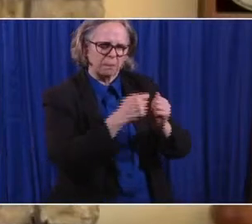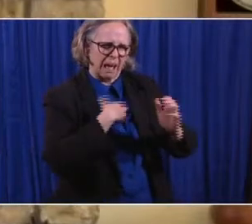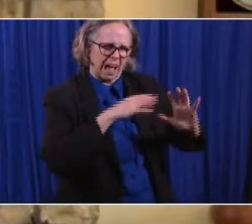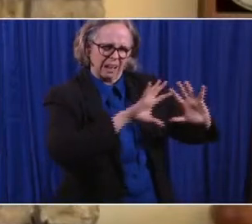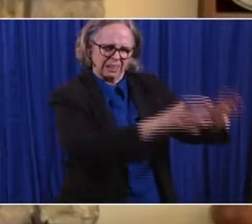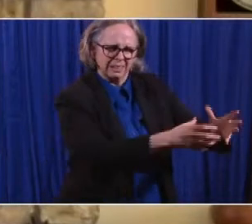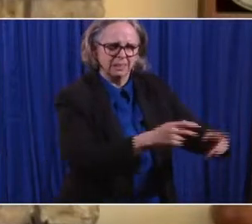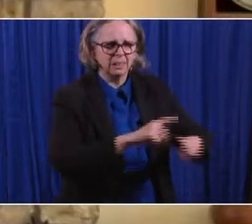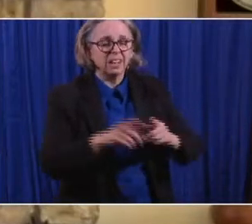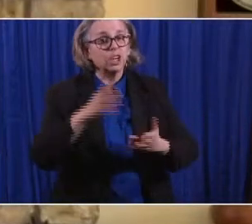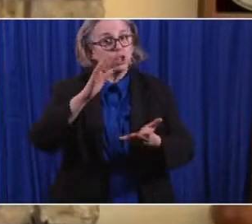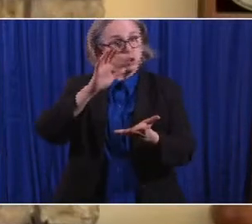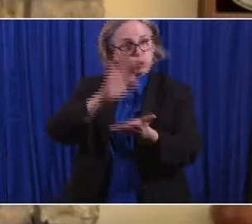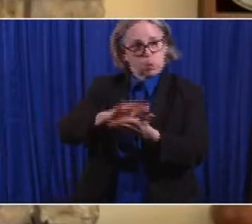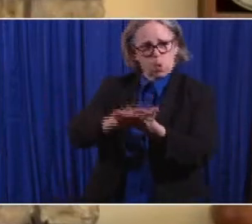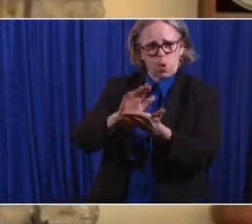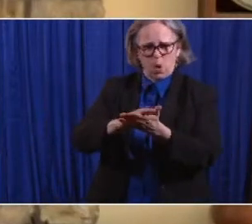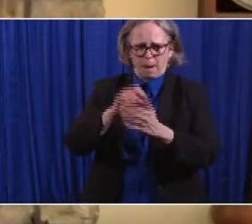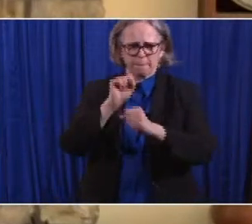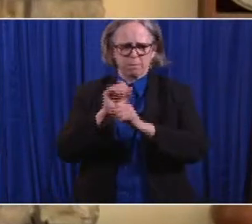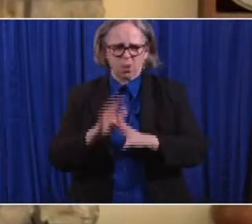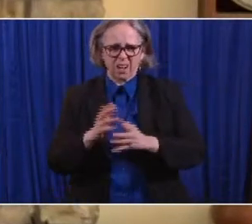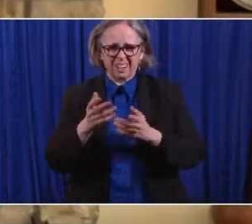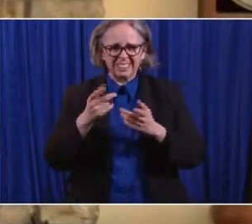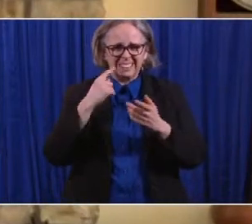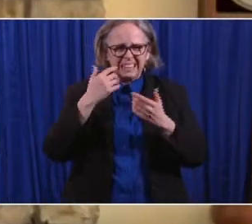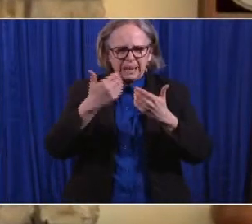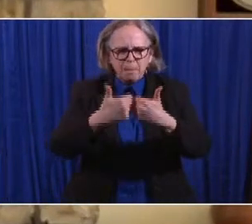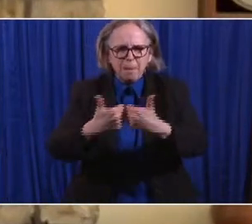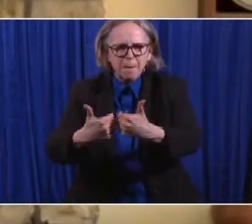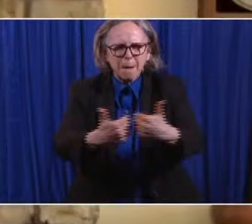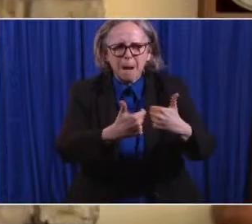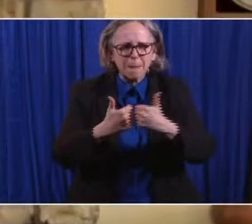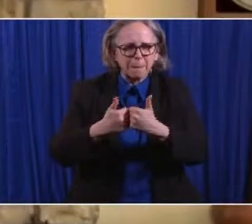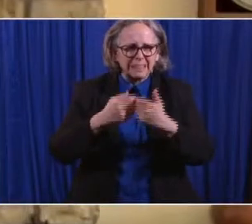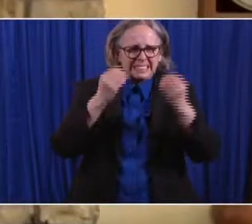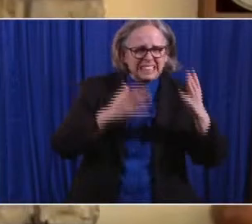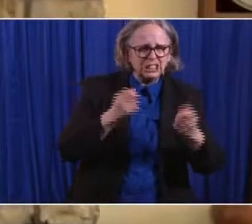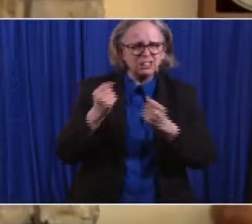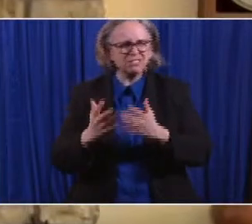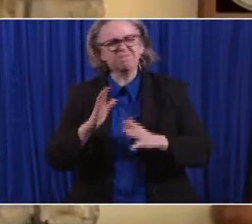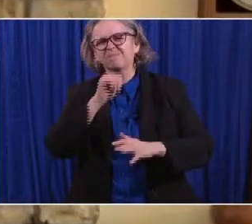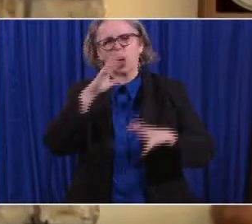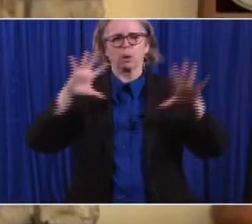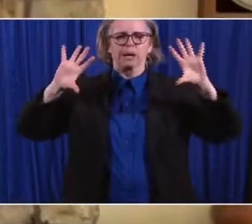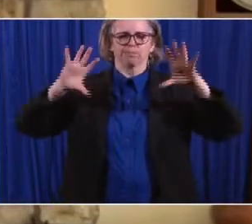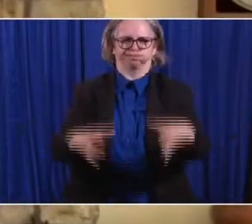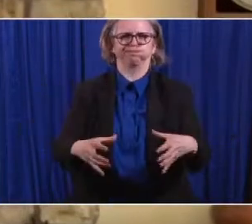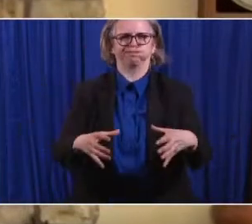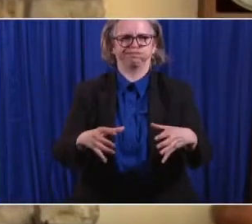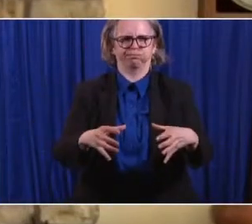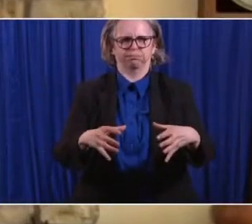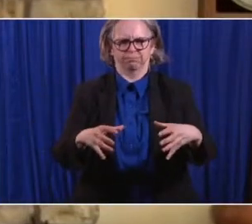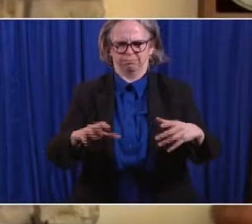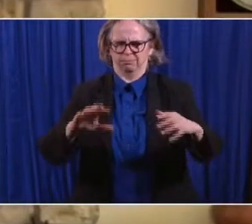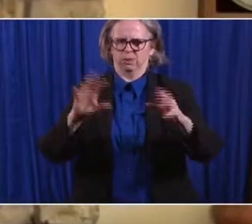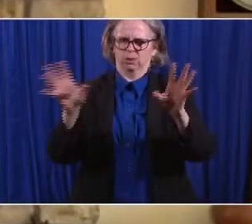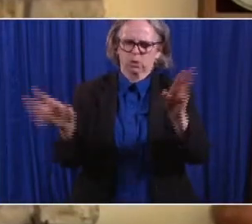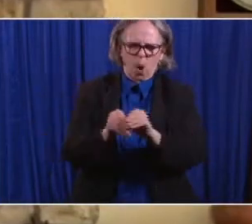other school personnel. What we can tell you is the the total that was reported to